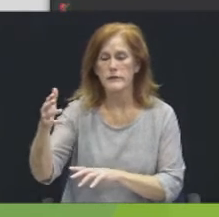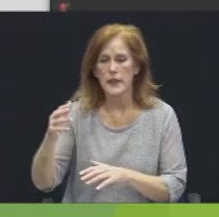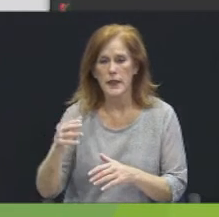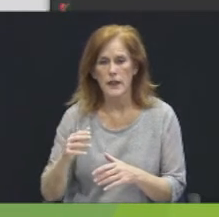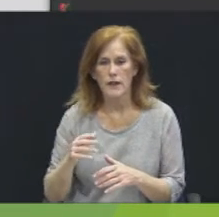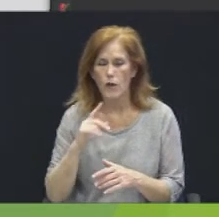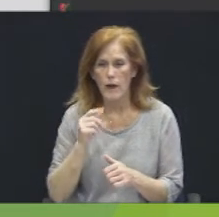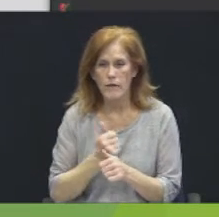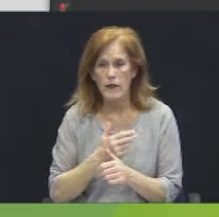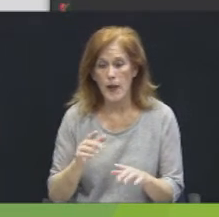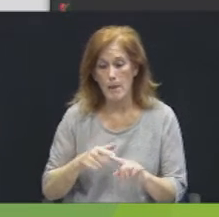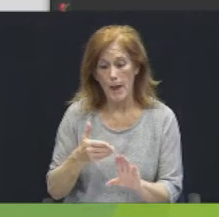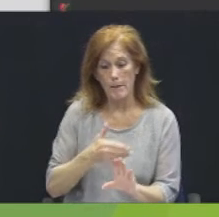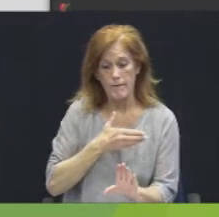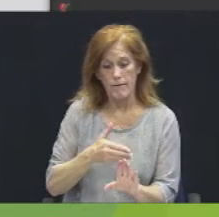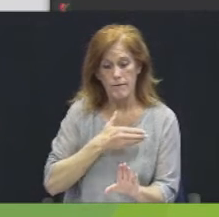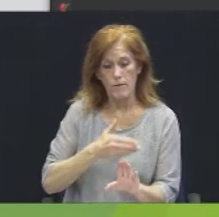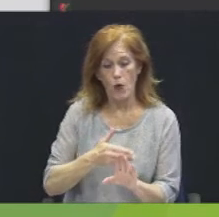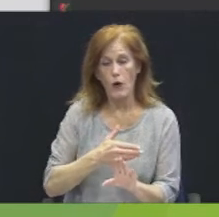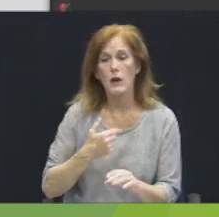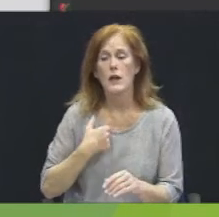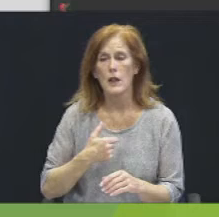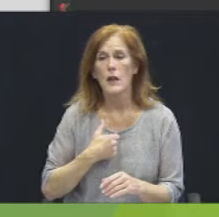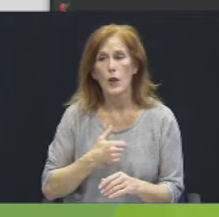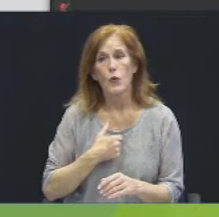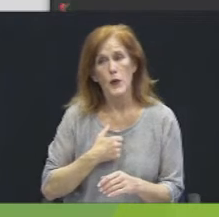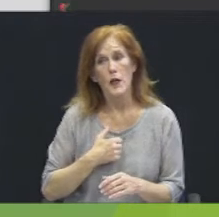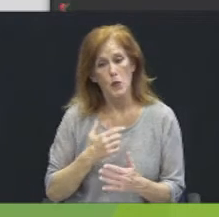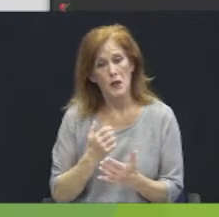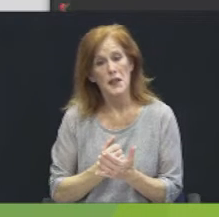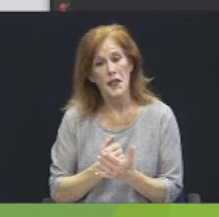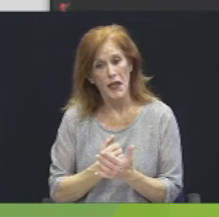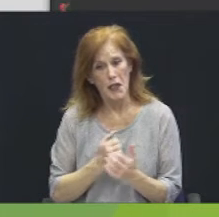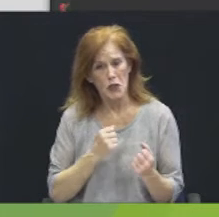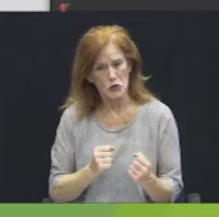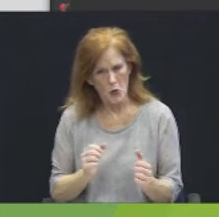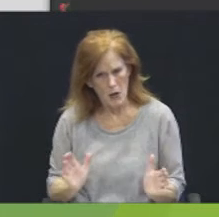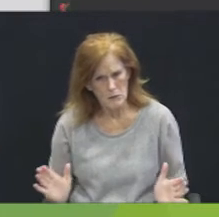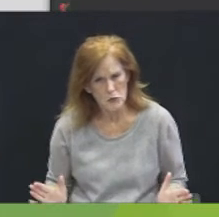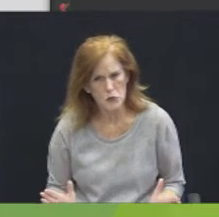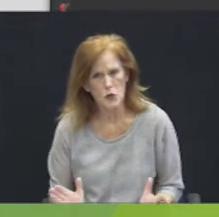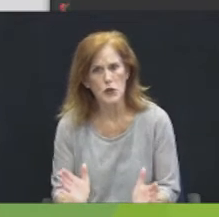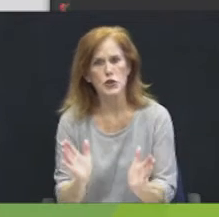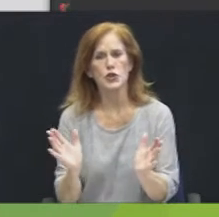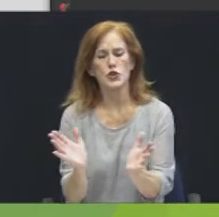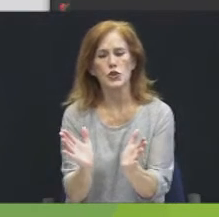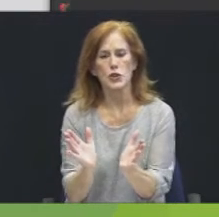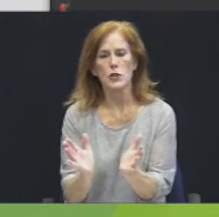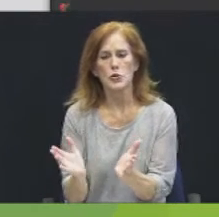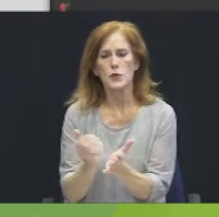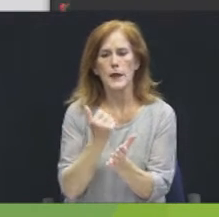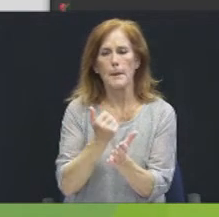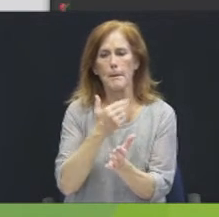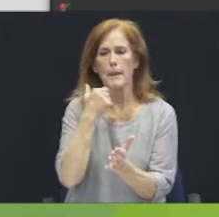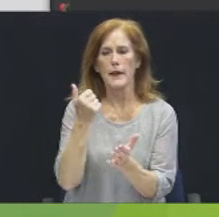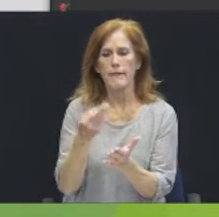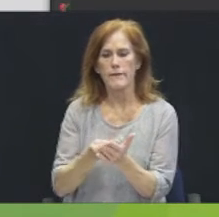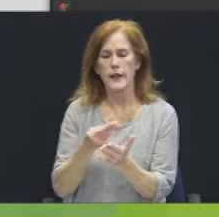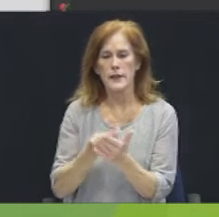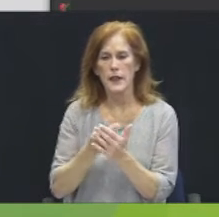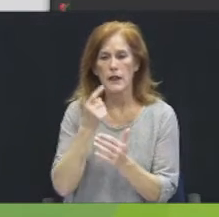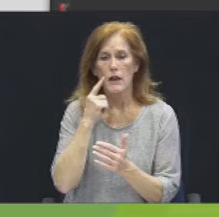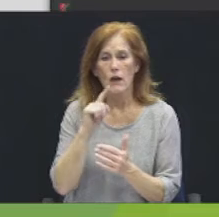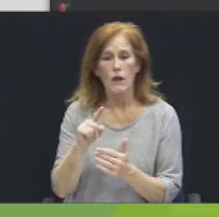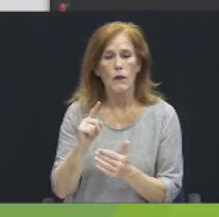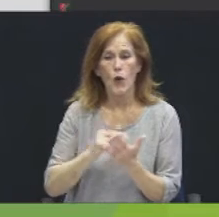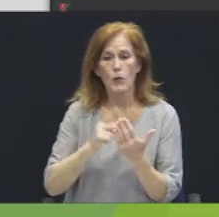everything. But prior to that, we were getting a lot of strong push to improve the funding for